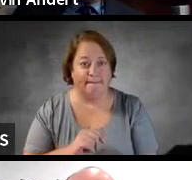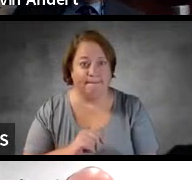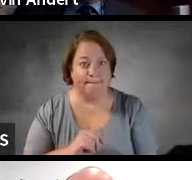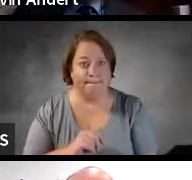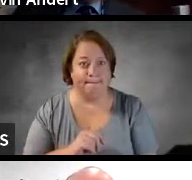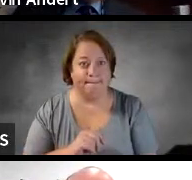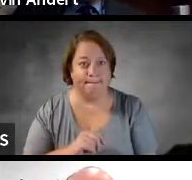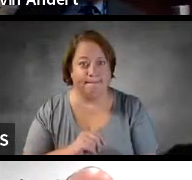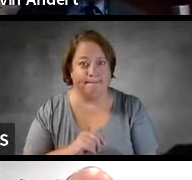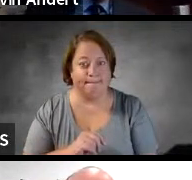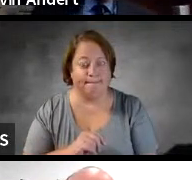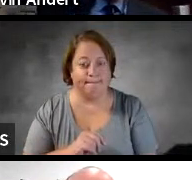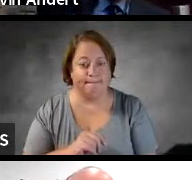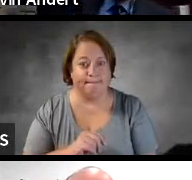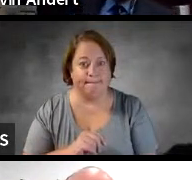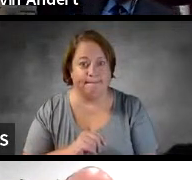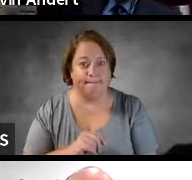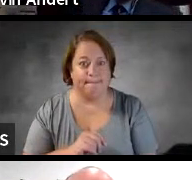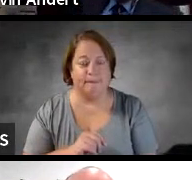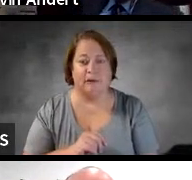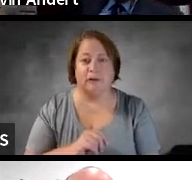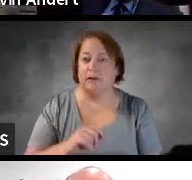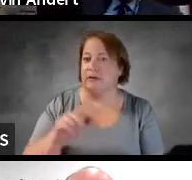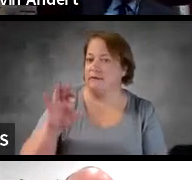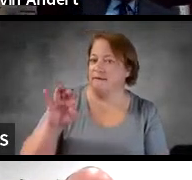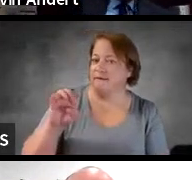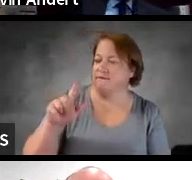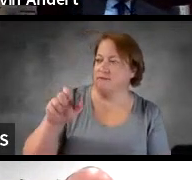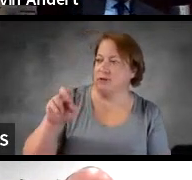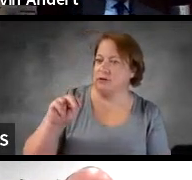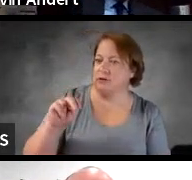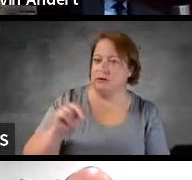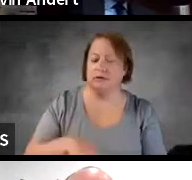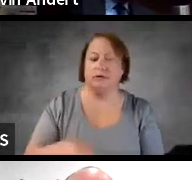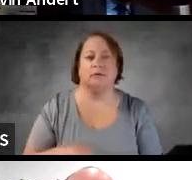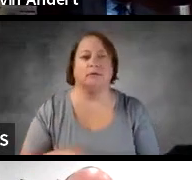Okay. Mute. Larry Felton.